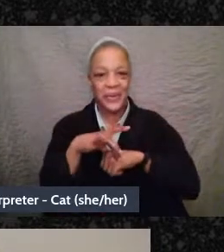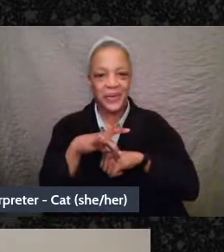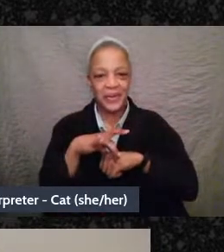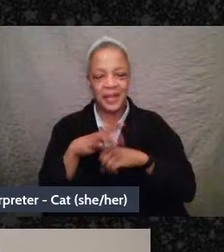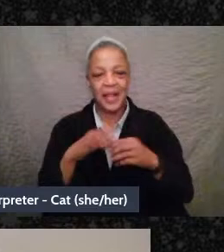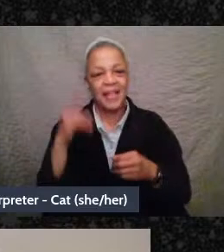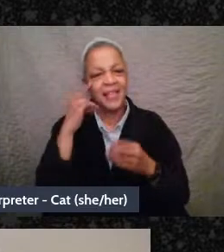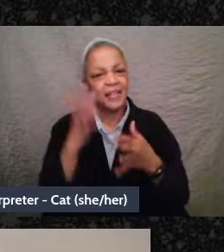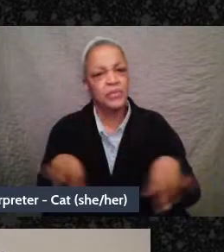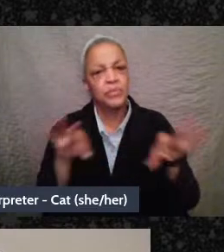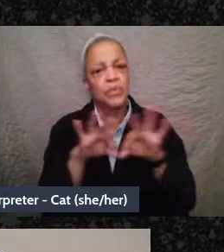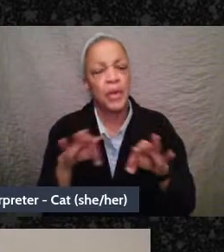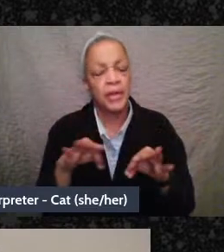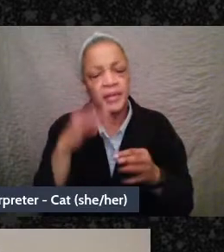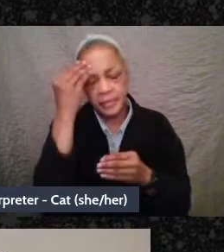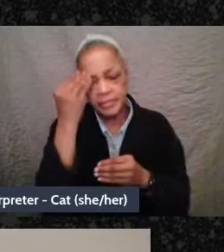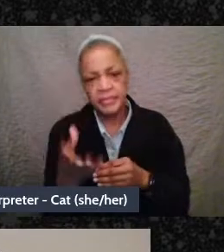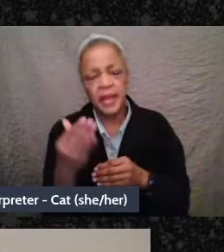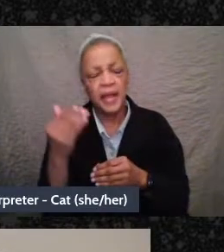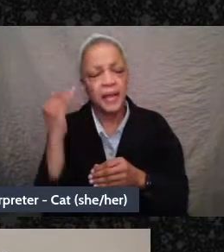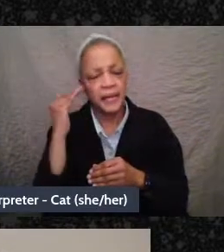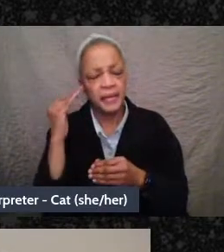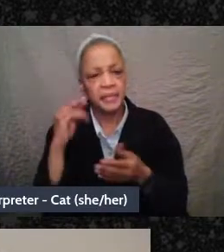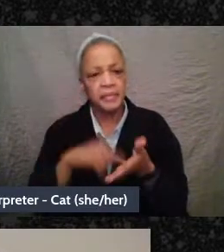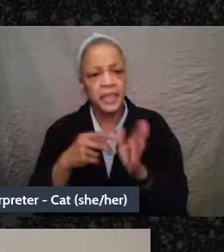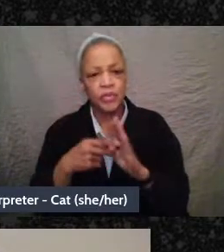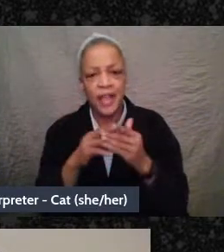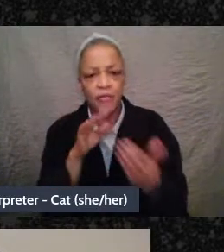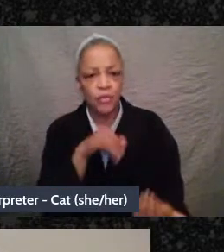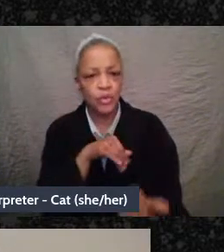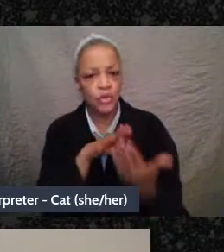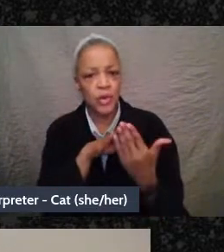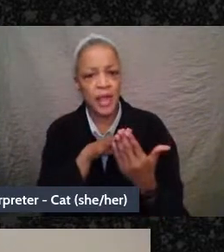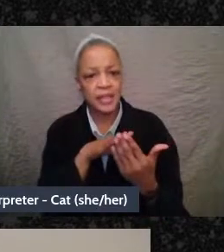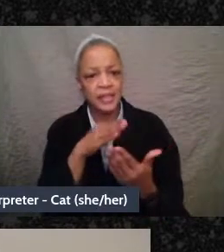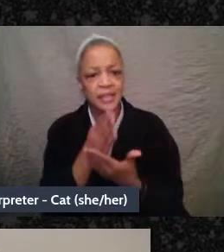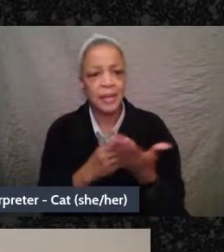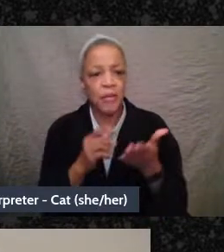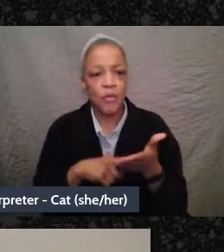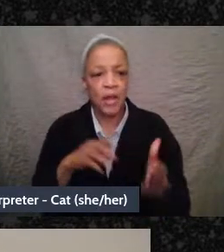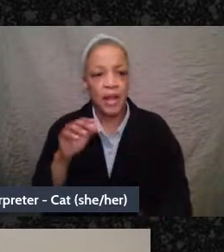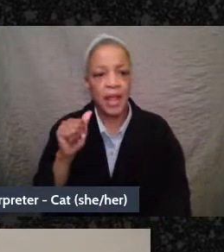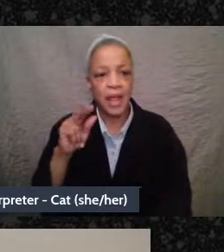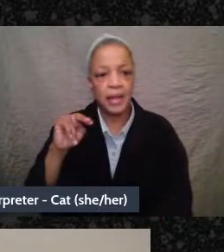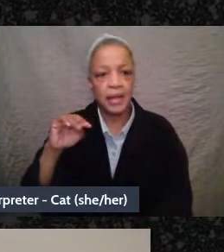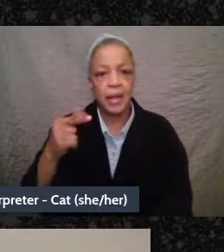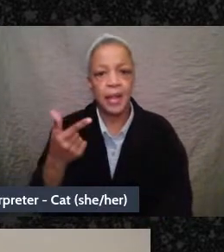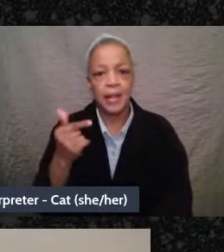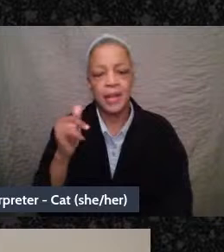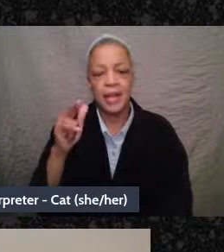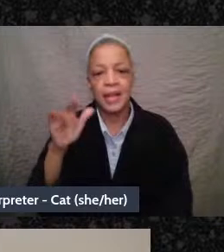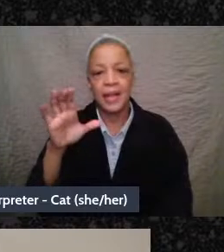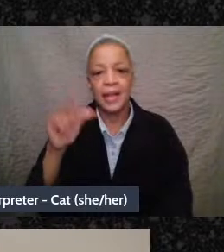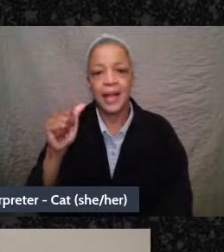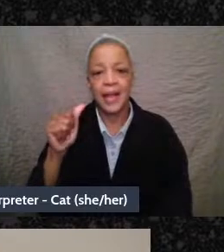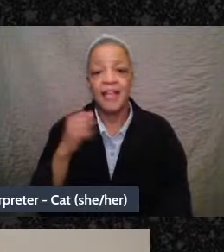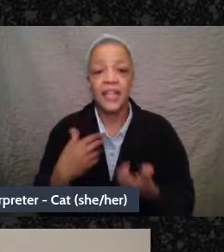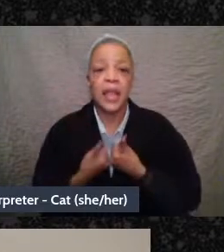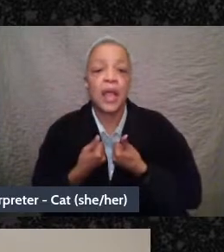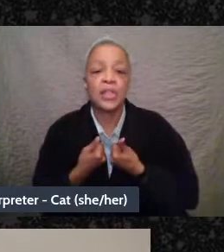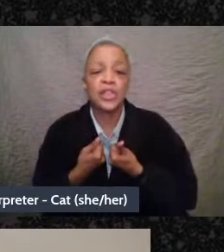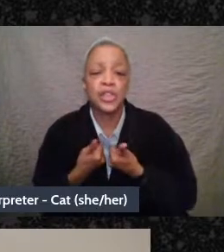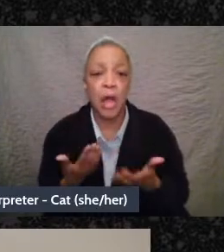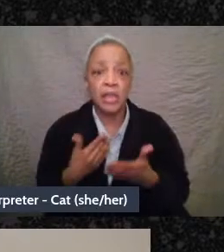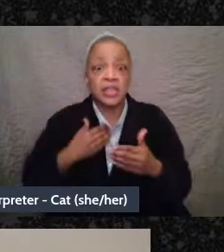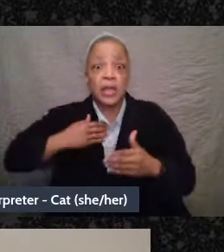think that means we need to address some of what Angelica was talking about in terms of the exhausting pace at which we work.